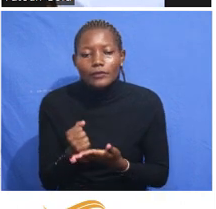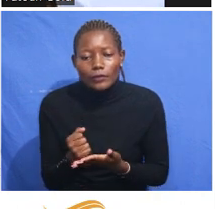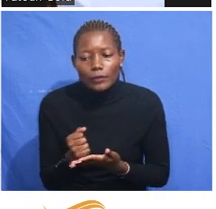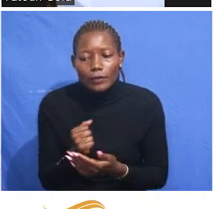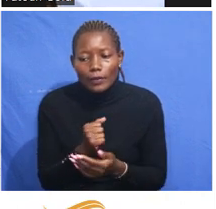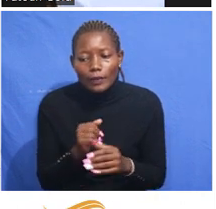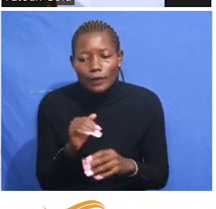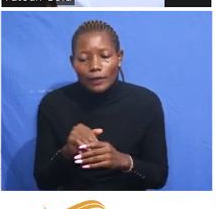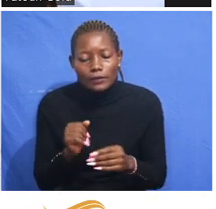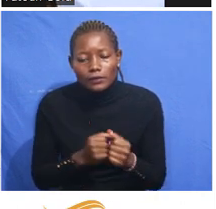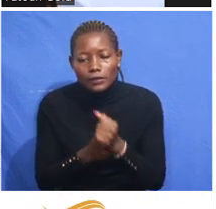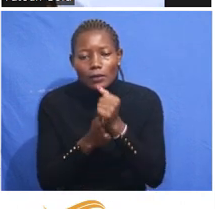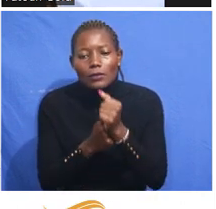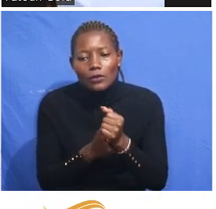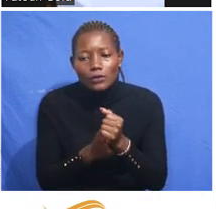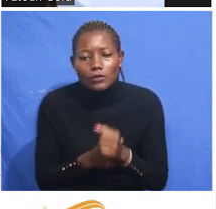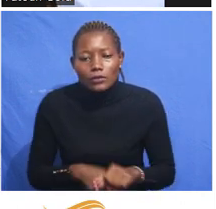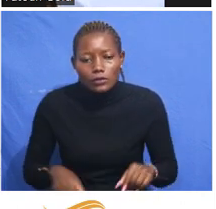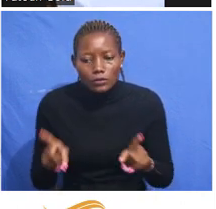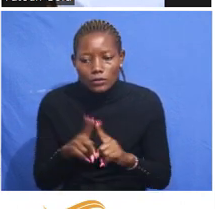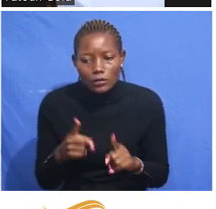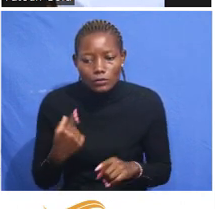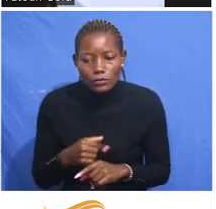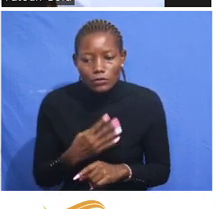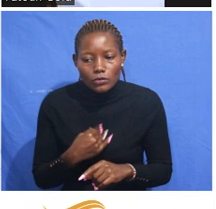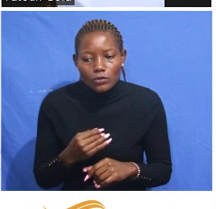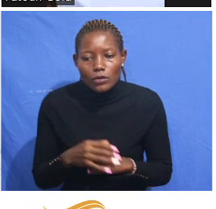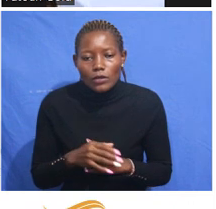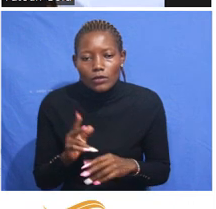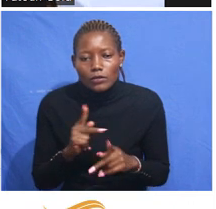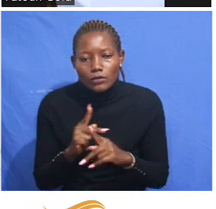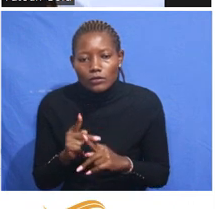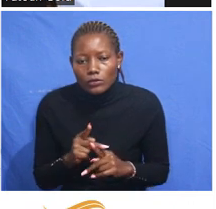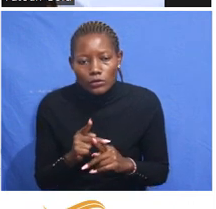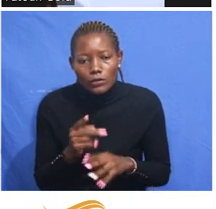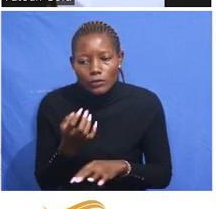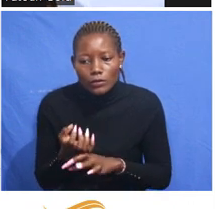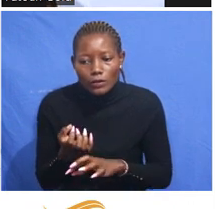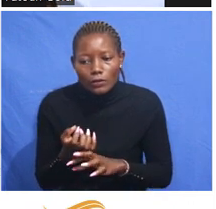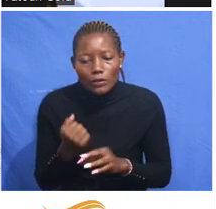support. And we also want to maintain bone strength